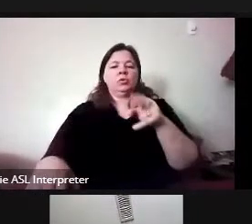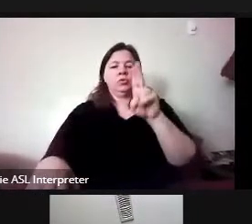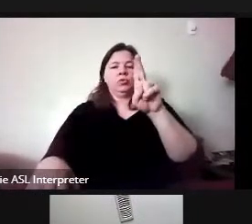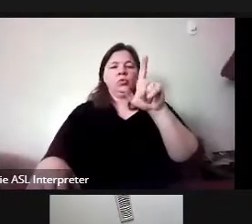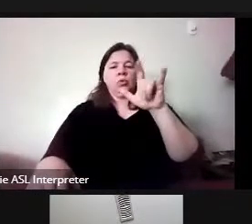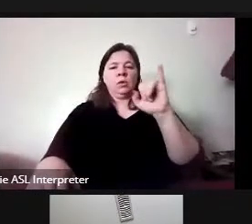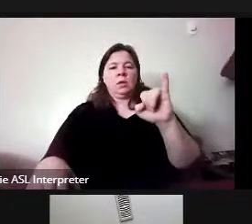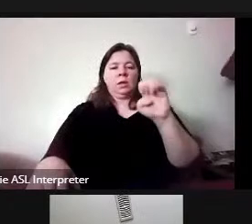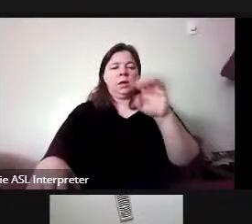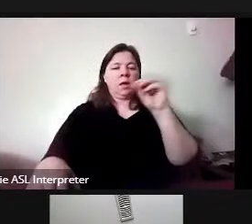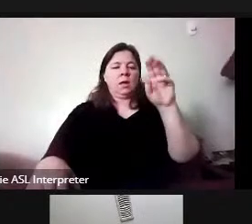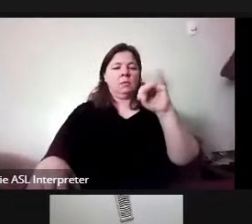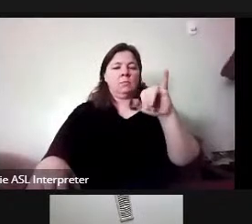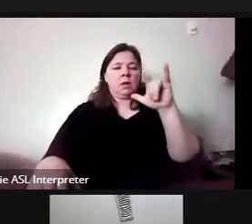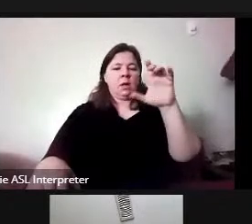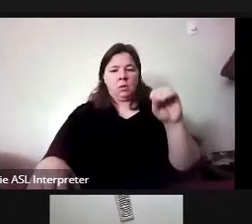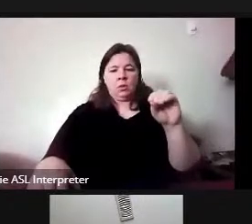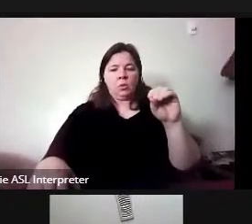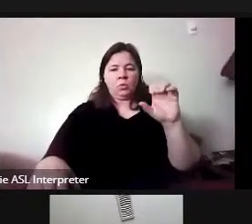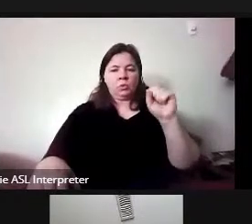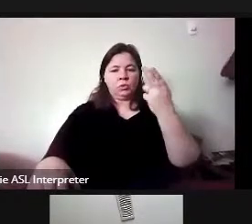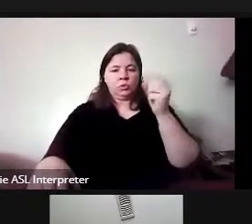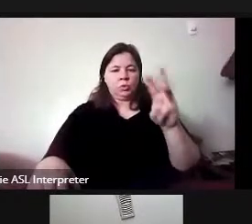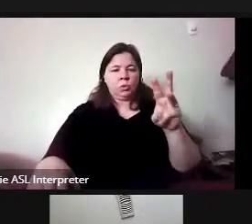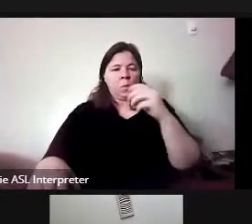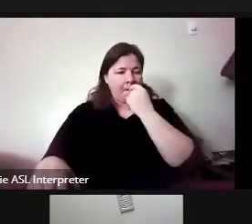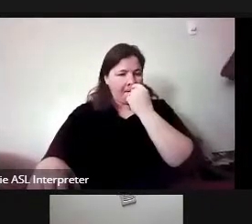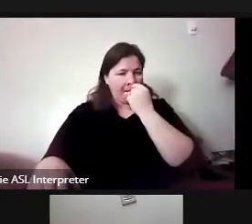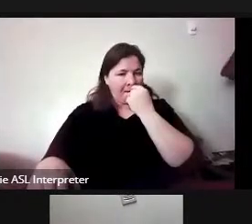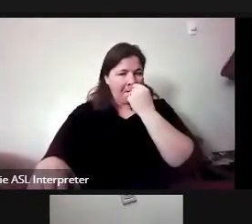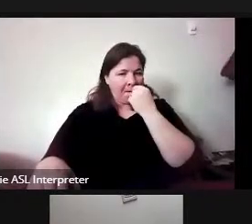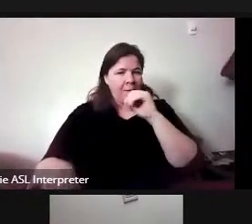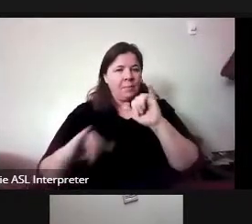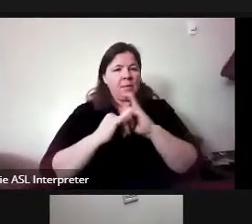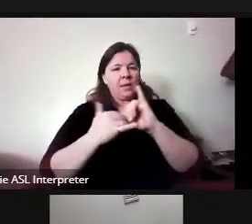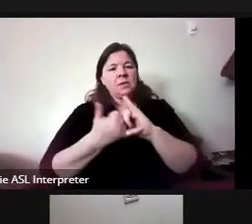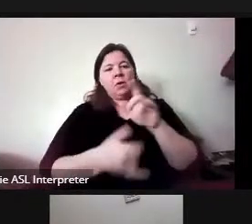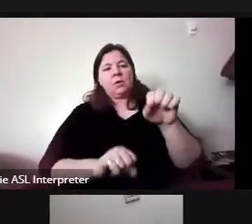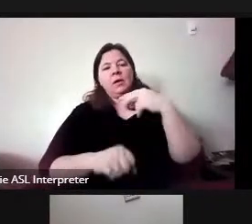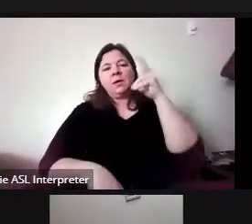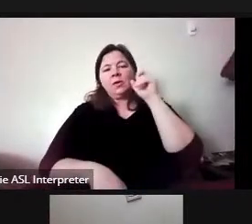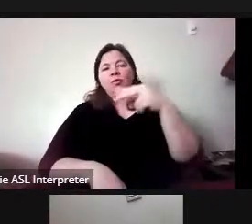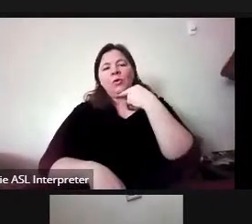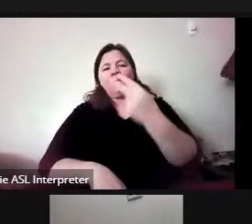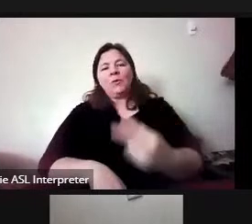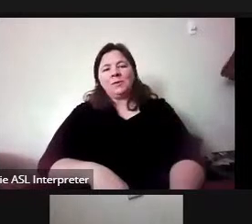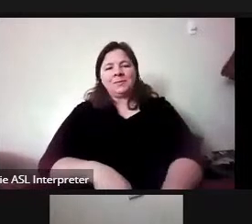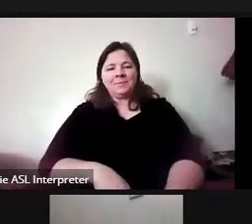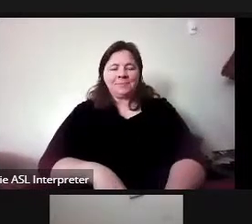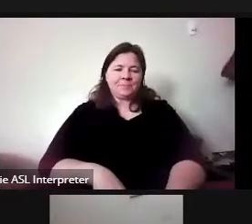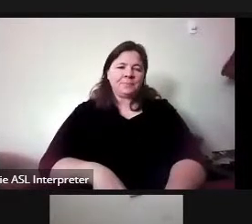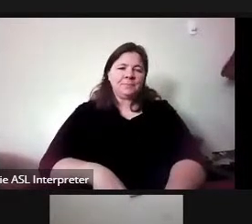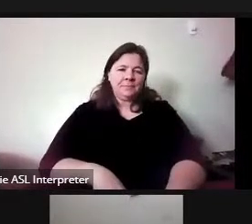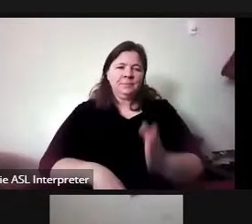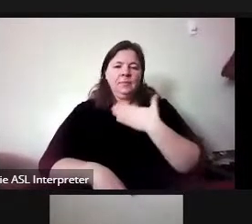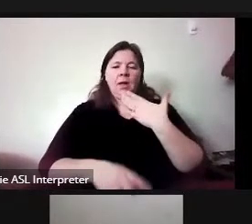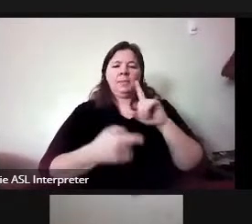show. So sure. That's another way that your voice will be heard, bro. Glad to be